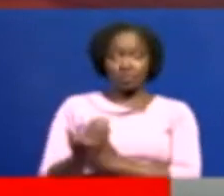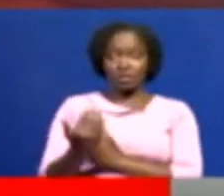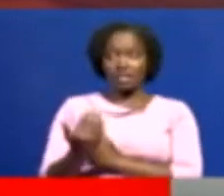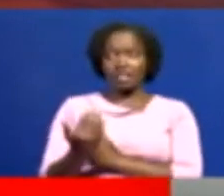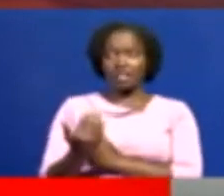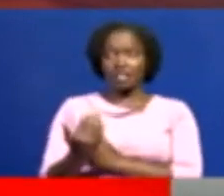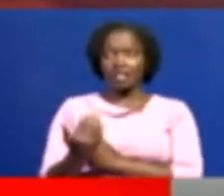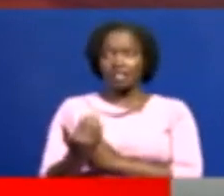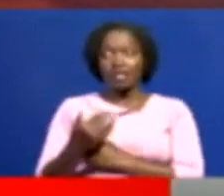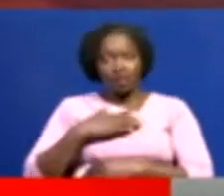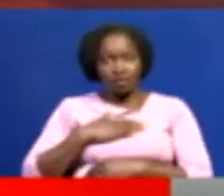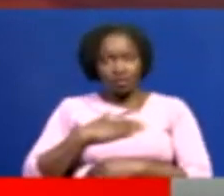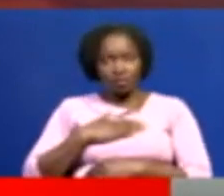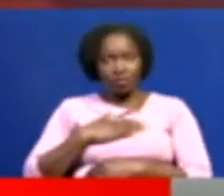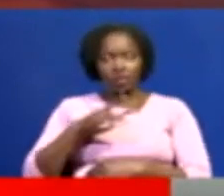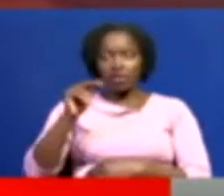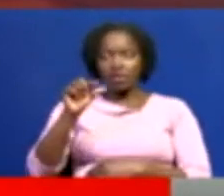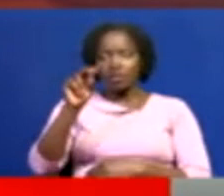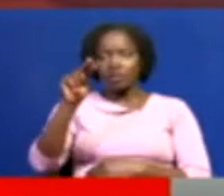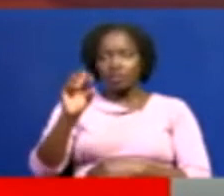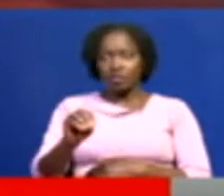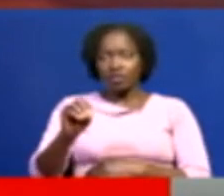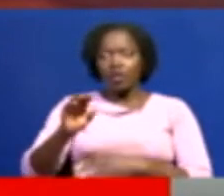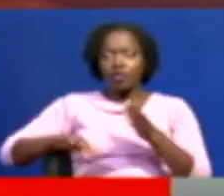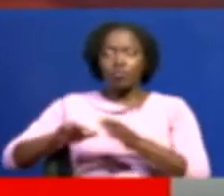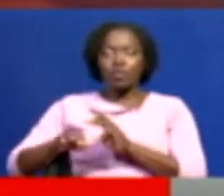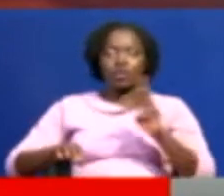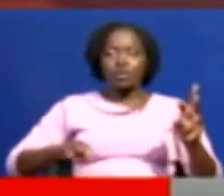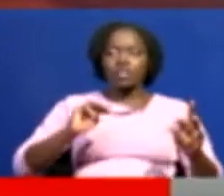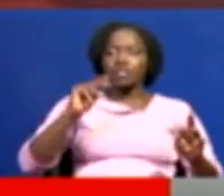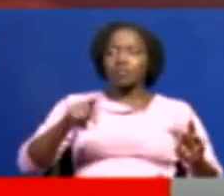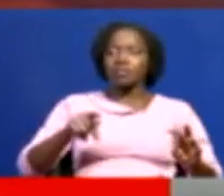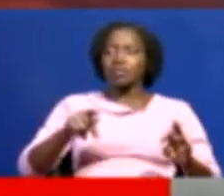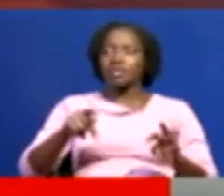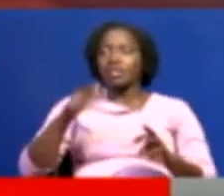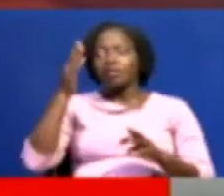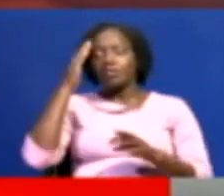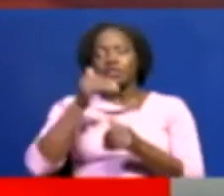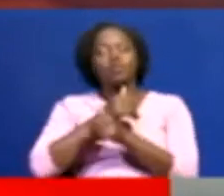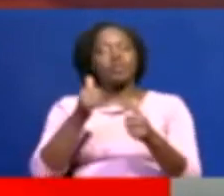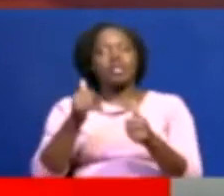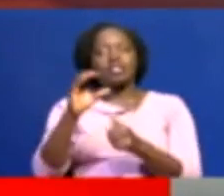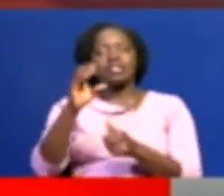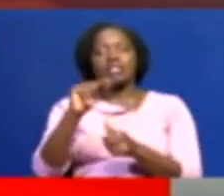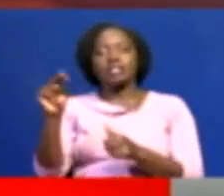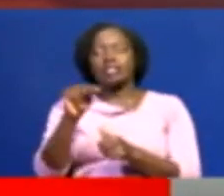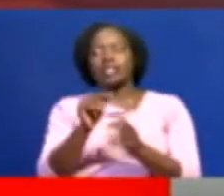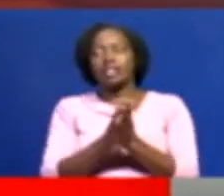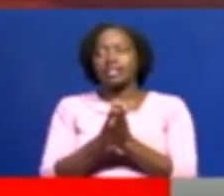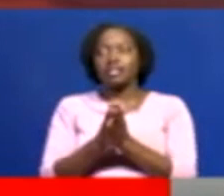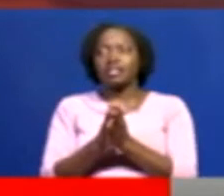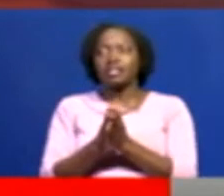are none other than Honorable Charles Nguna of Mwingi West, Member of Parliament. He's also known to many quarters, alias CNN, and of course,